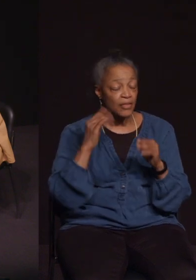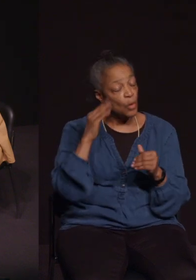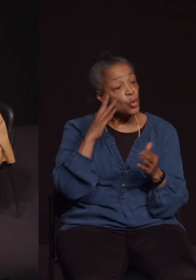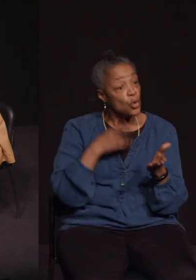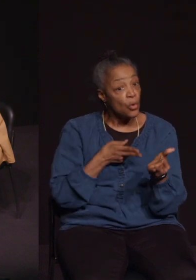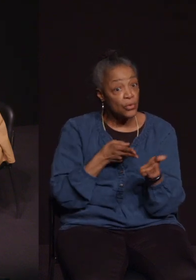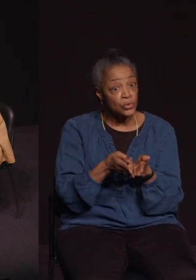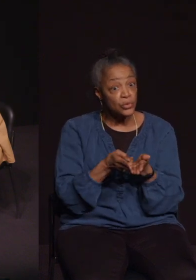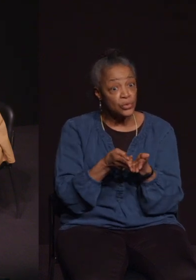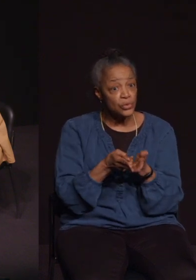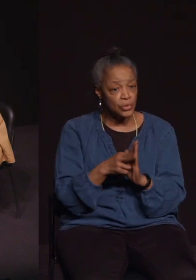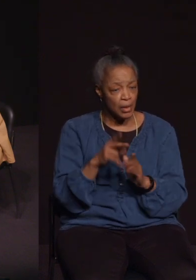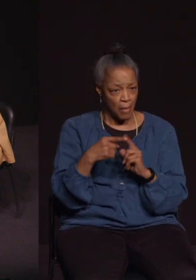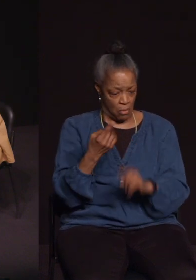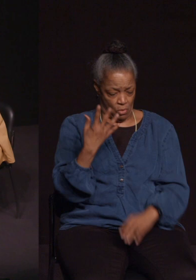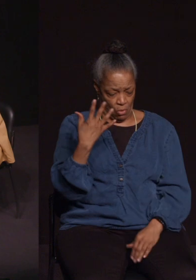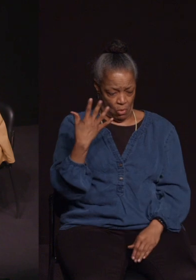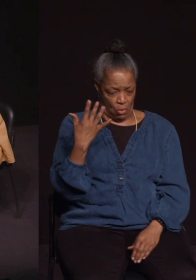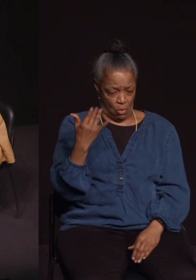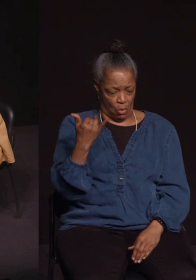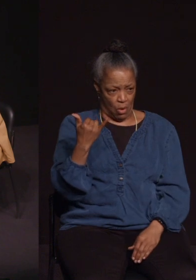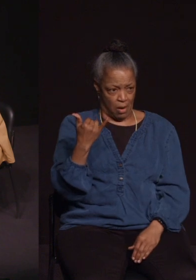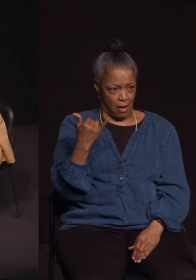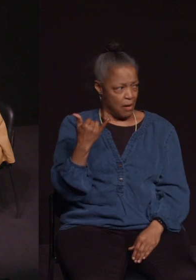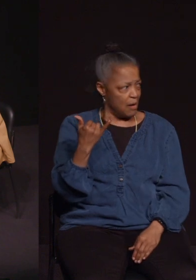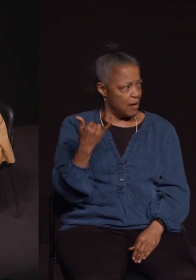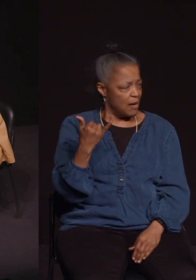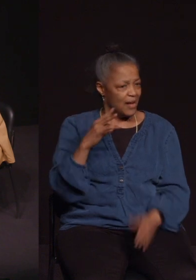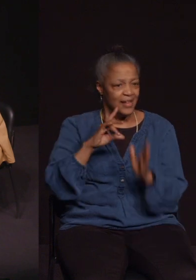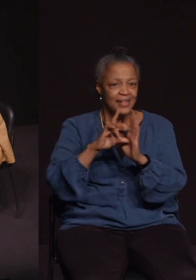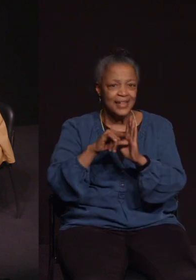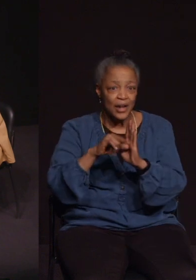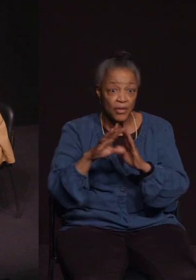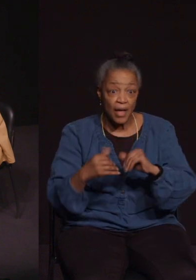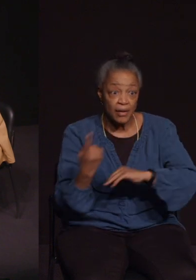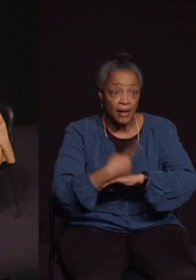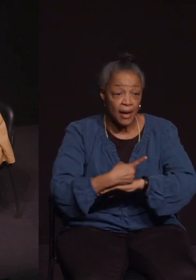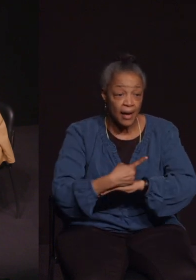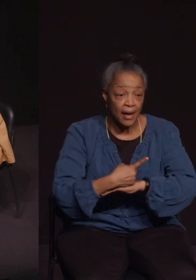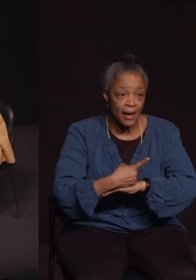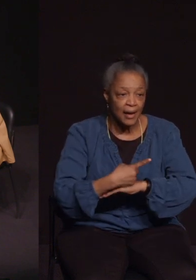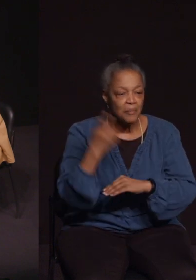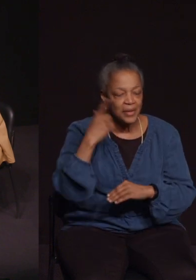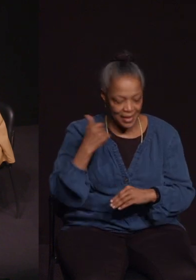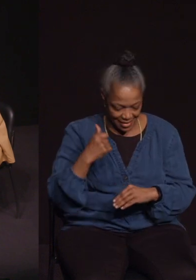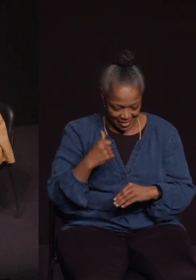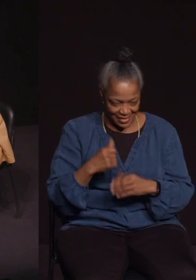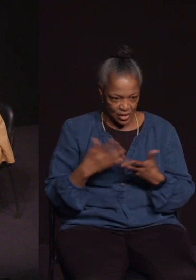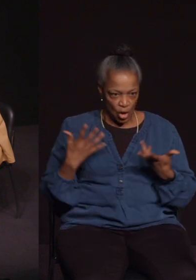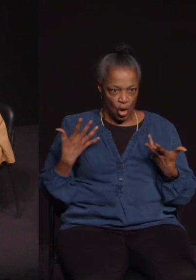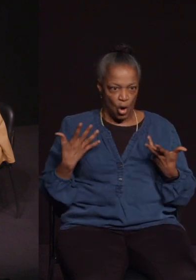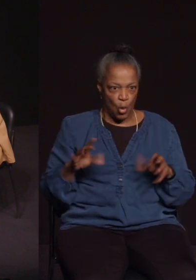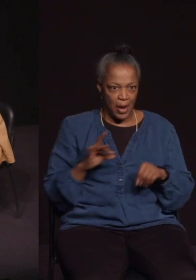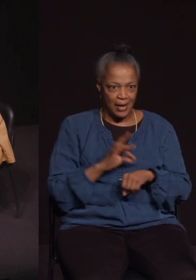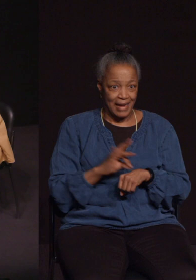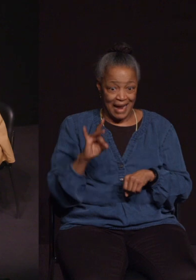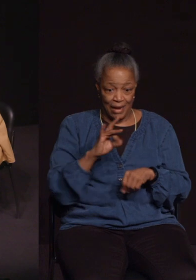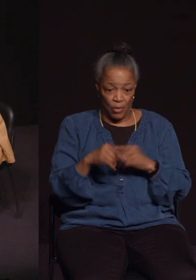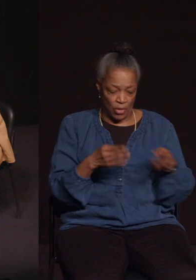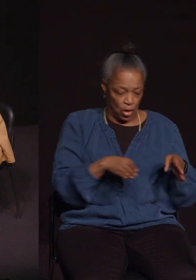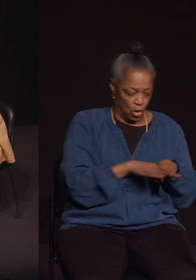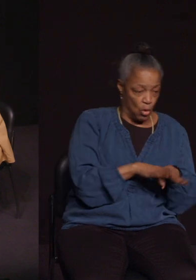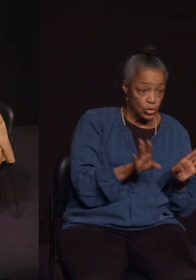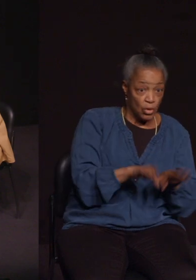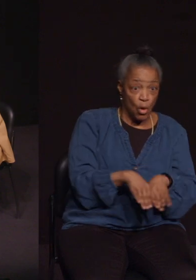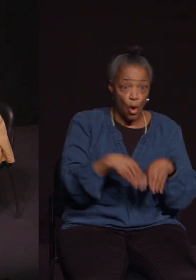far as, like, why the next, well, later on that day, because that's already 8 a.m. when they close, and they open